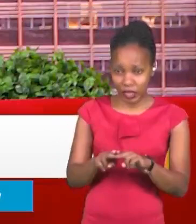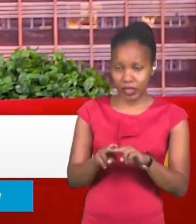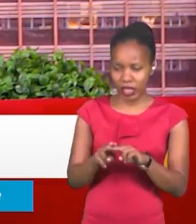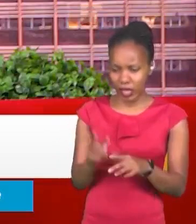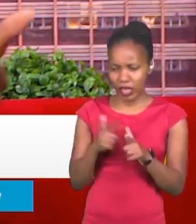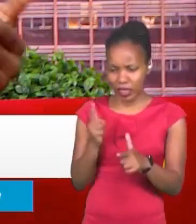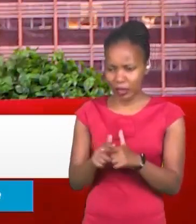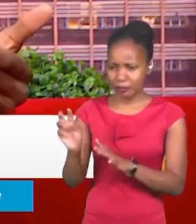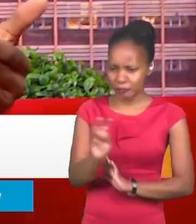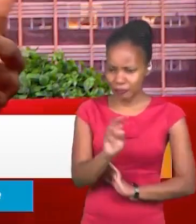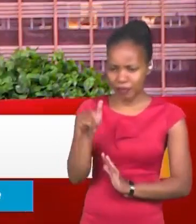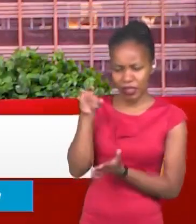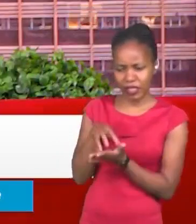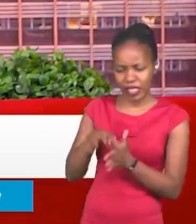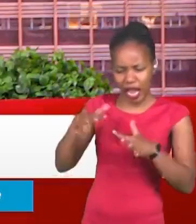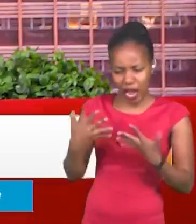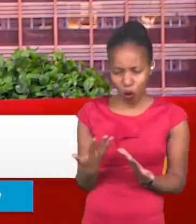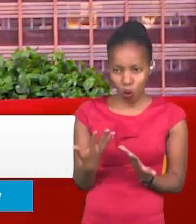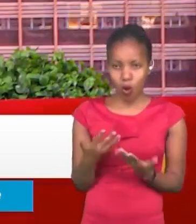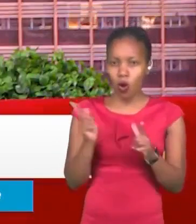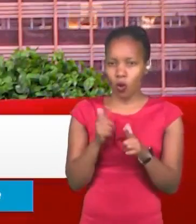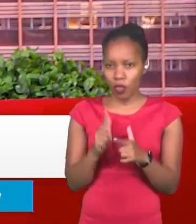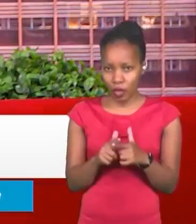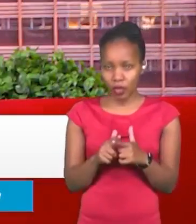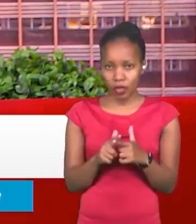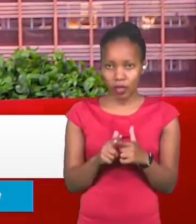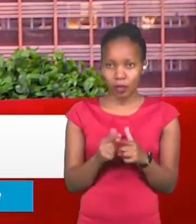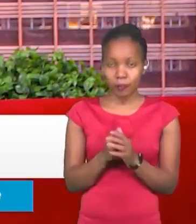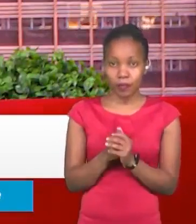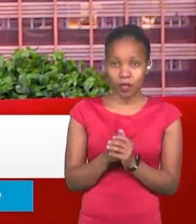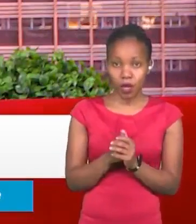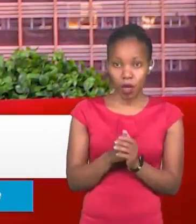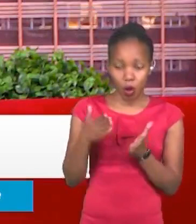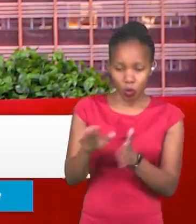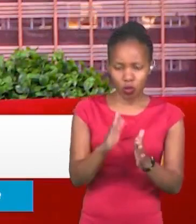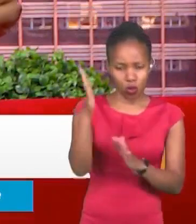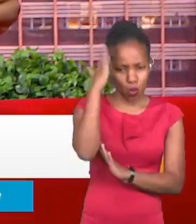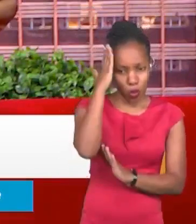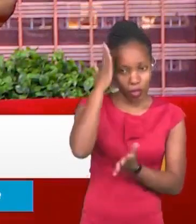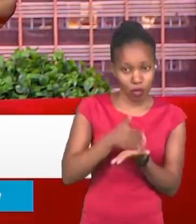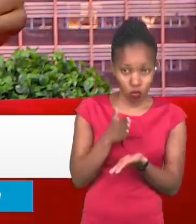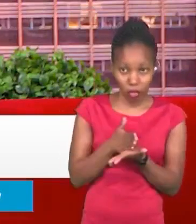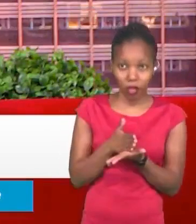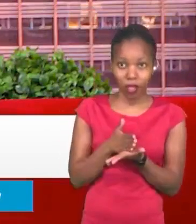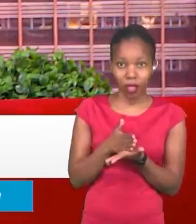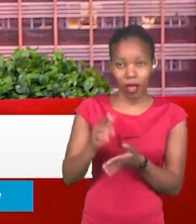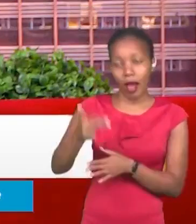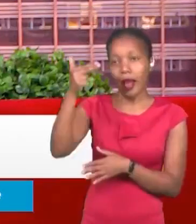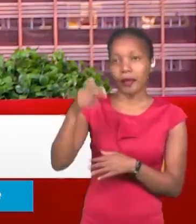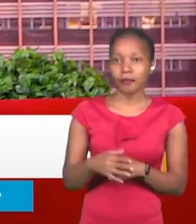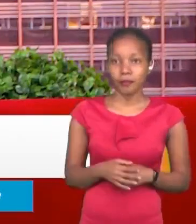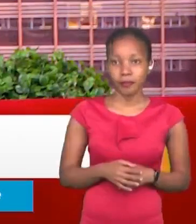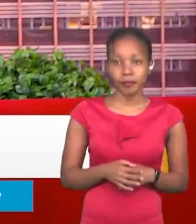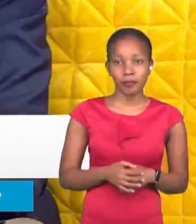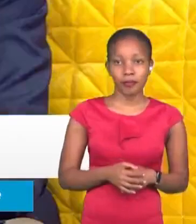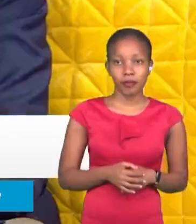inquiry of the case to the extent that the chances of finding out the truth are high. In